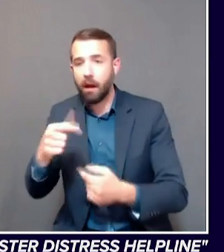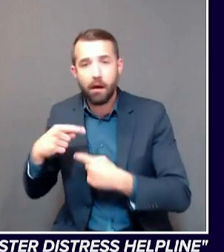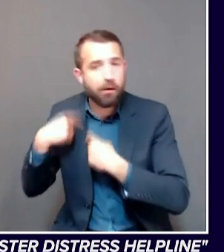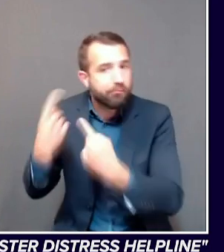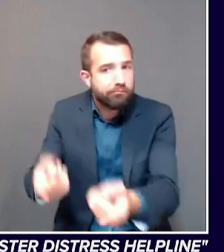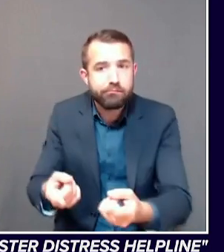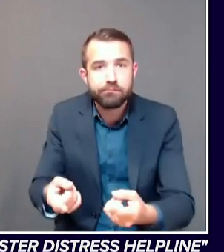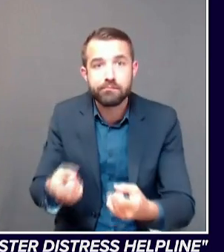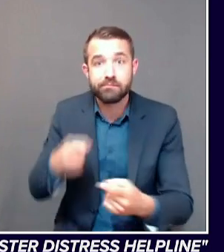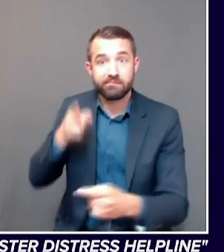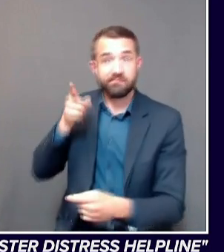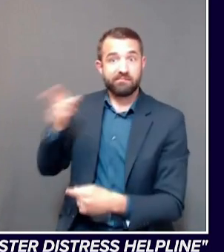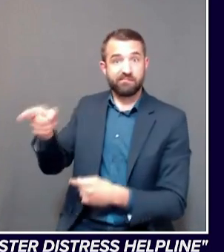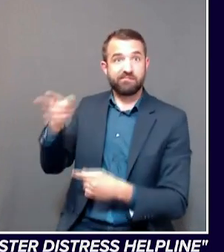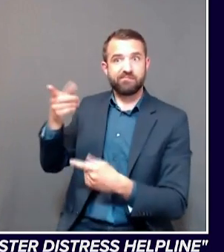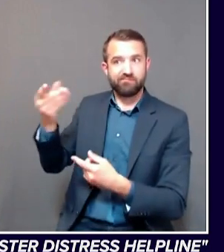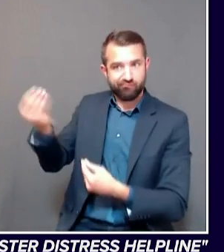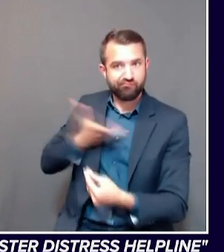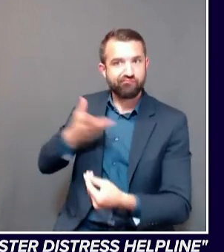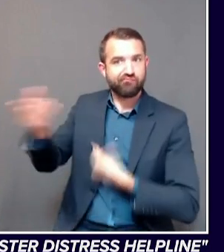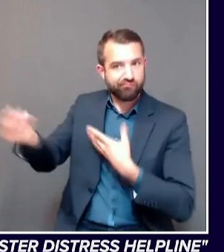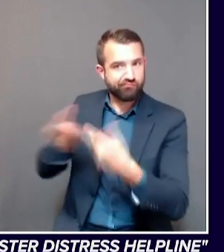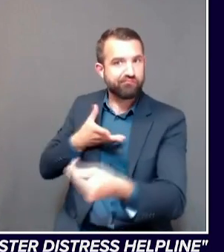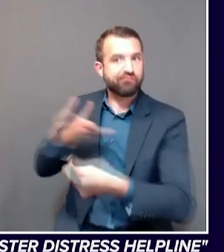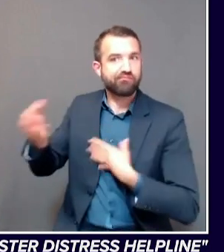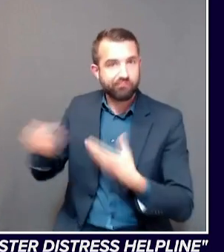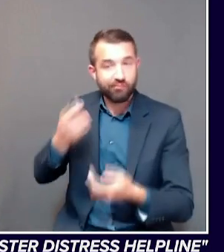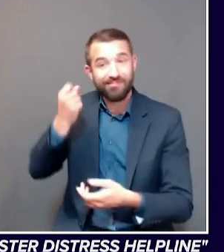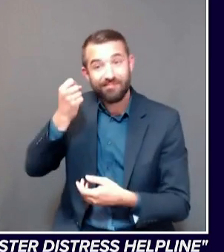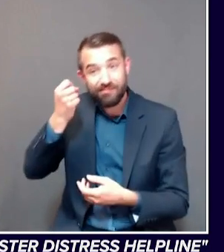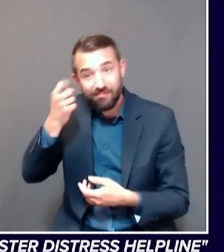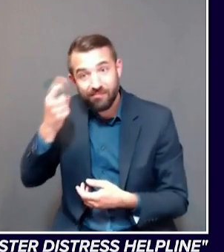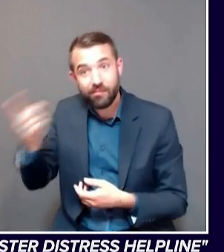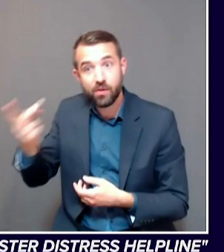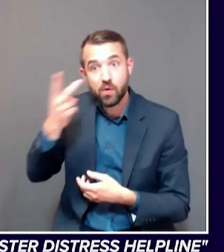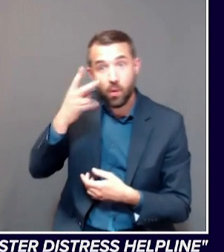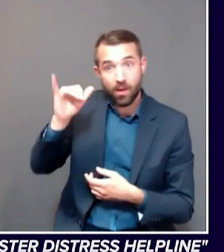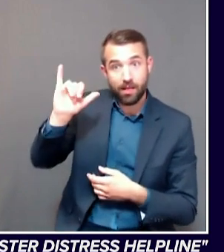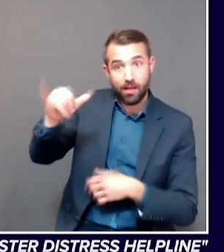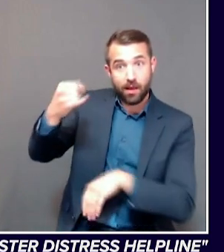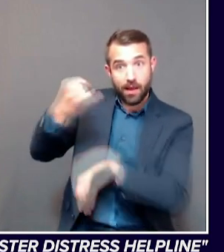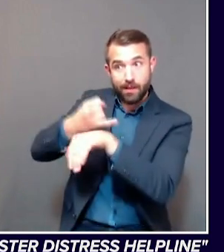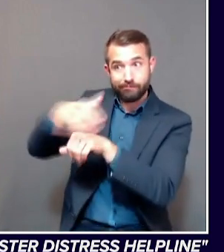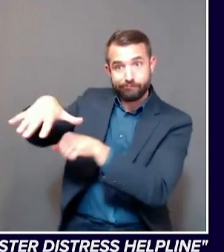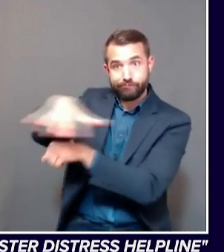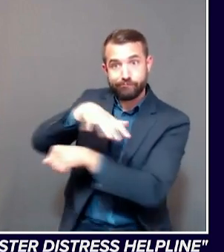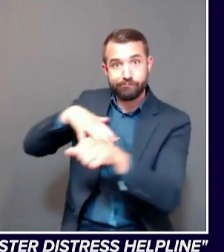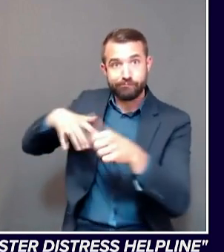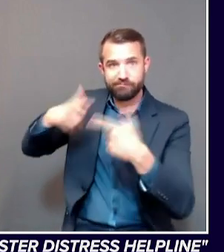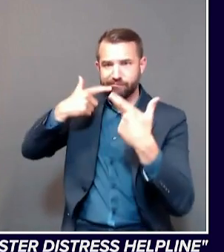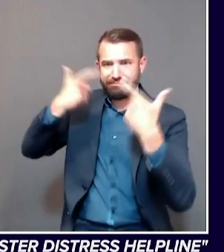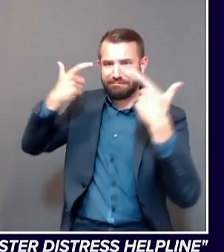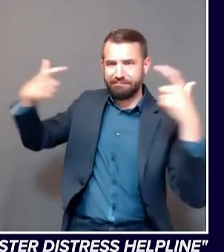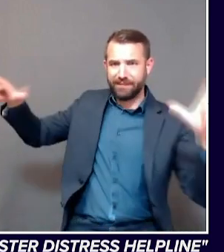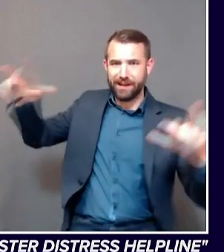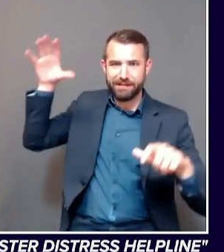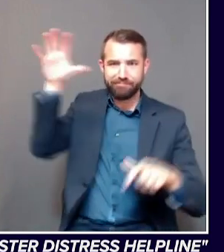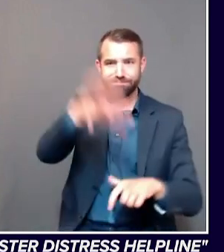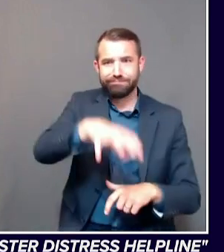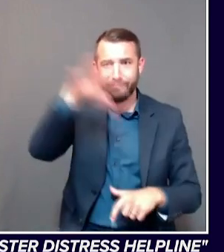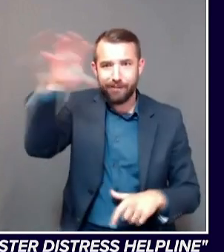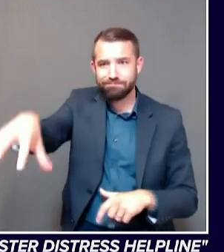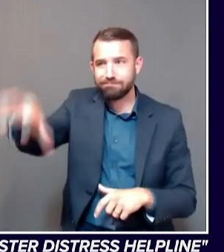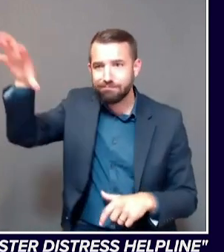to us, but they had been sporadic and occasional cases that would be consistent with community